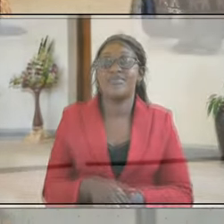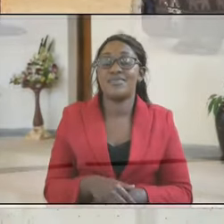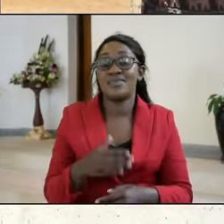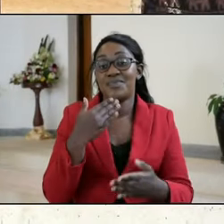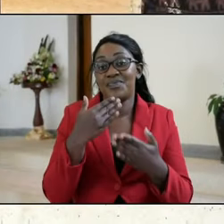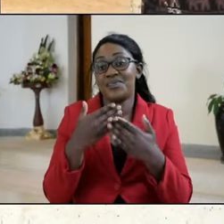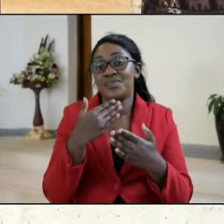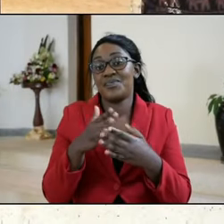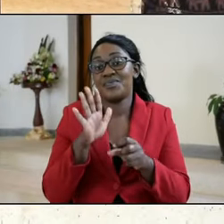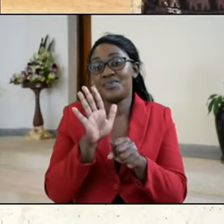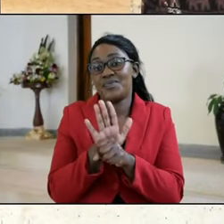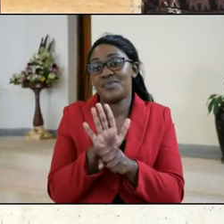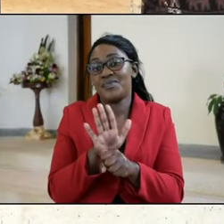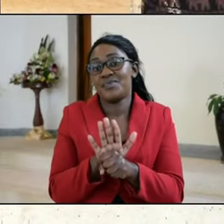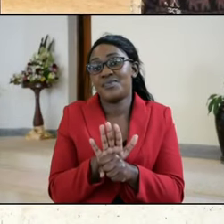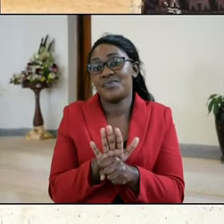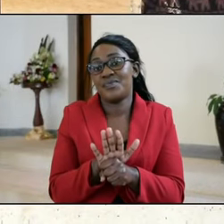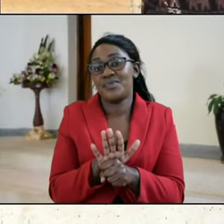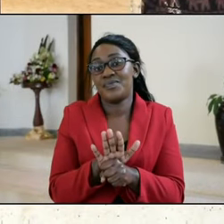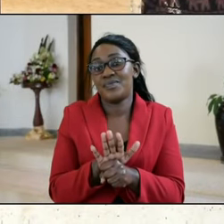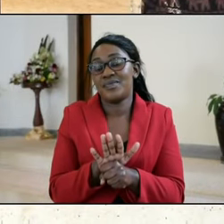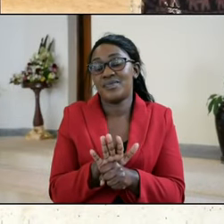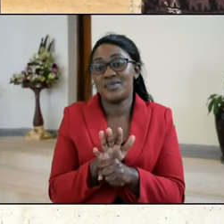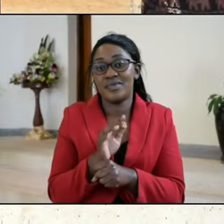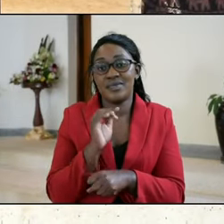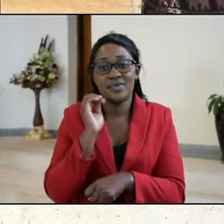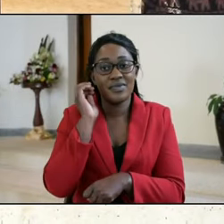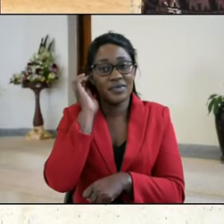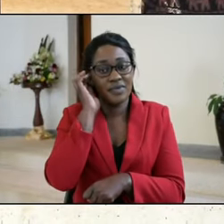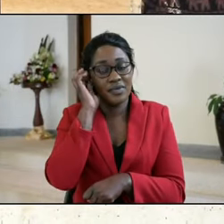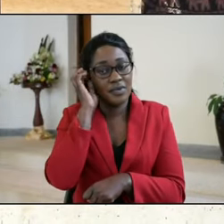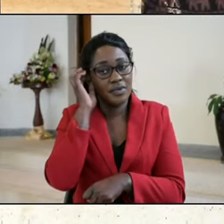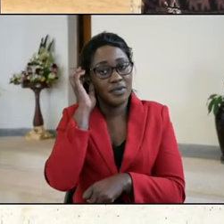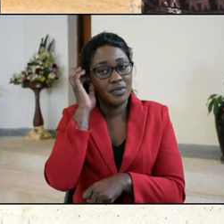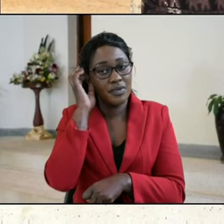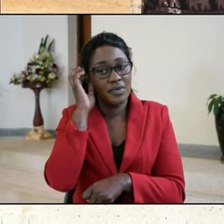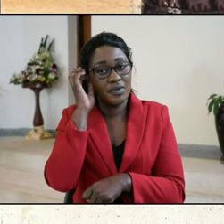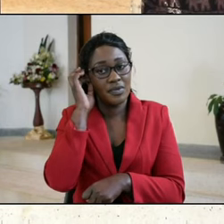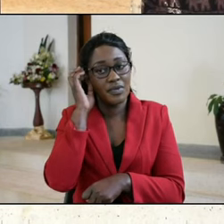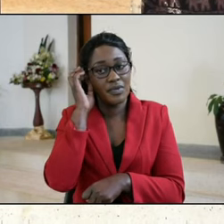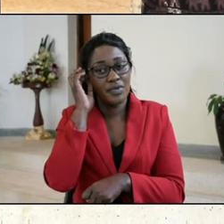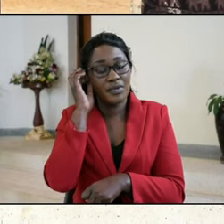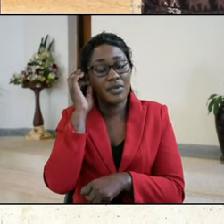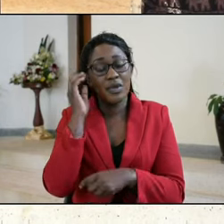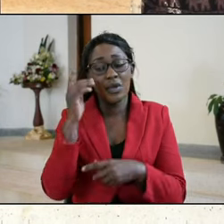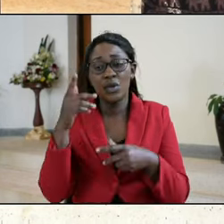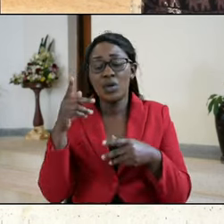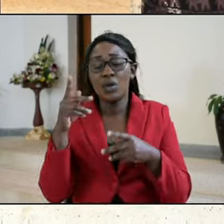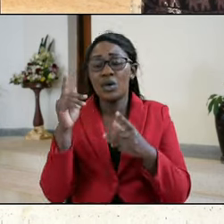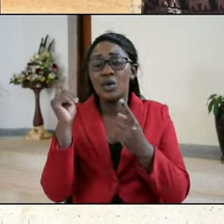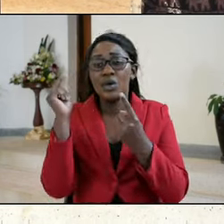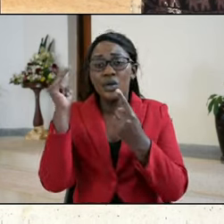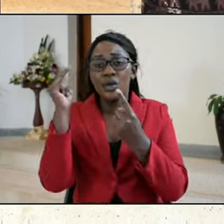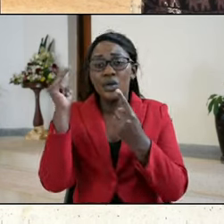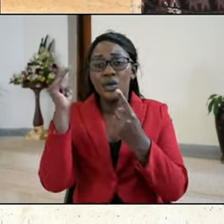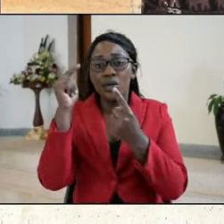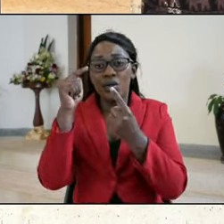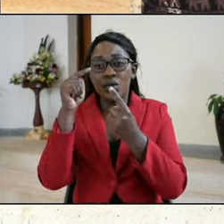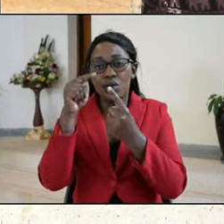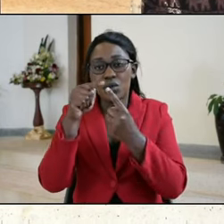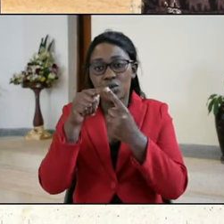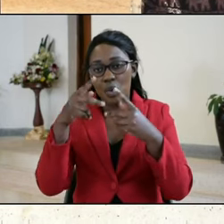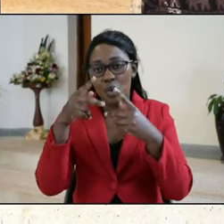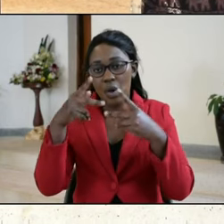Thank you, Esther. To a person that is